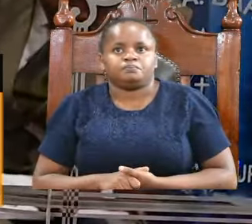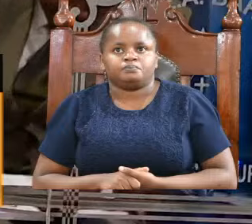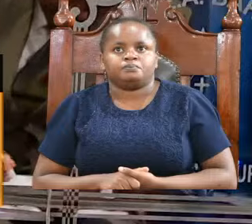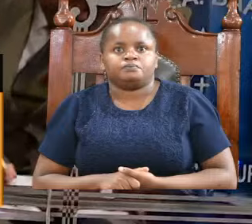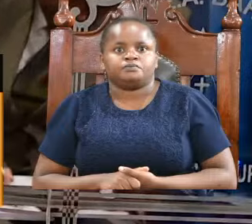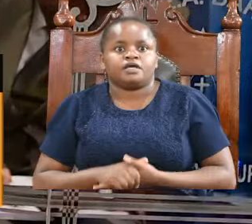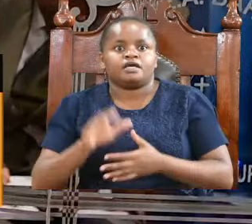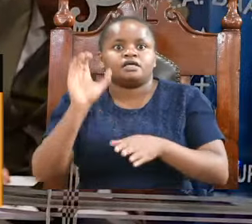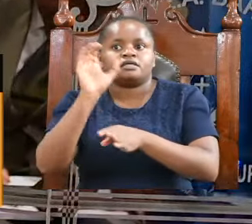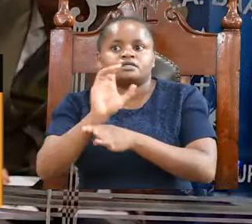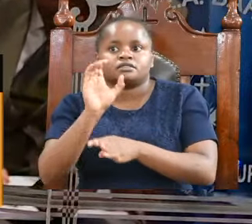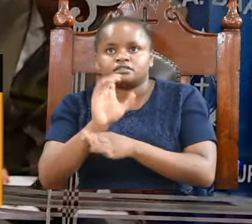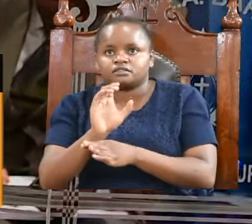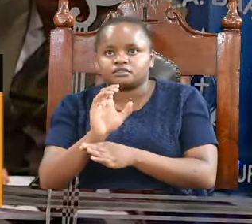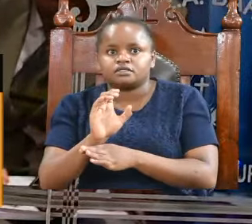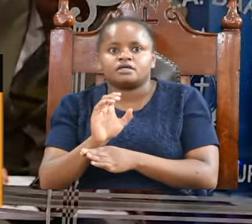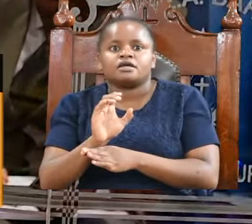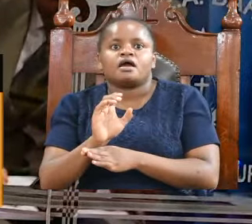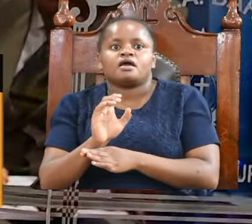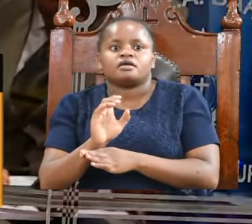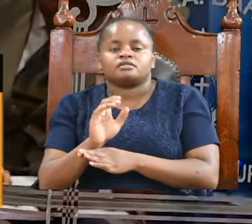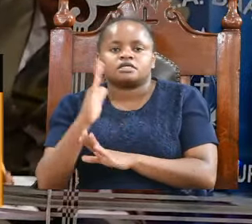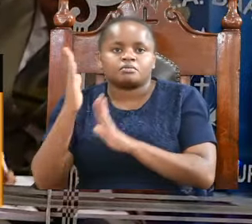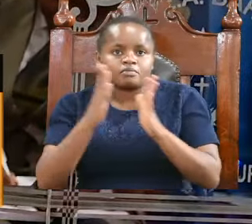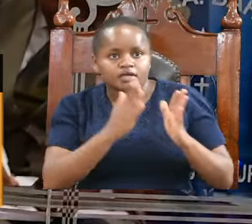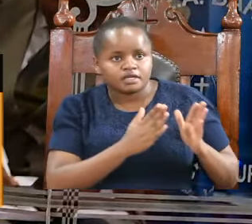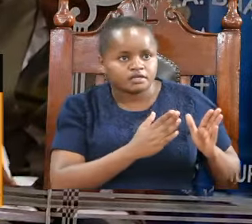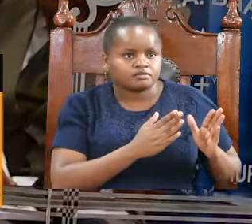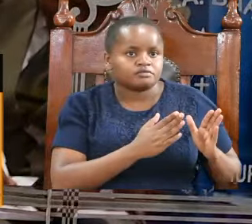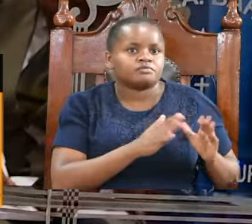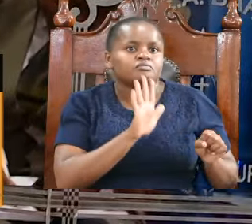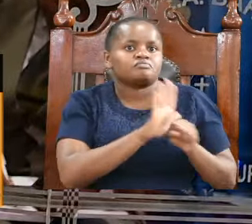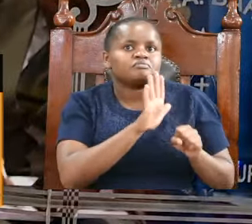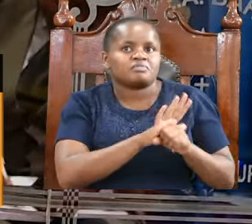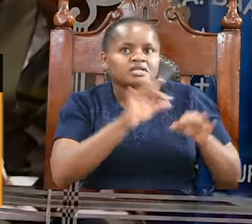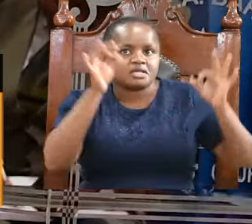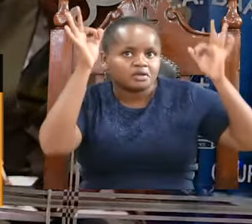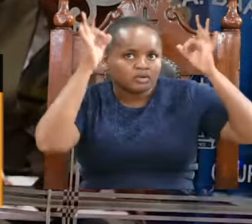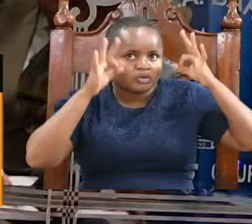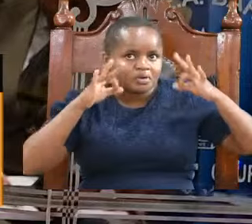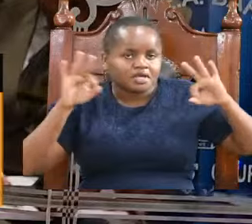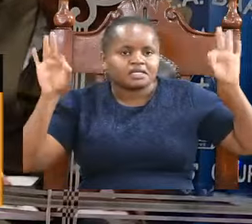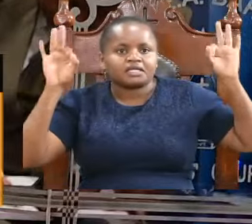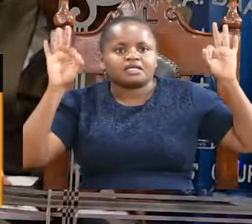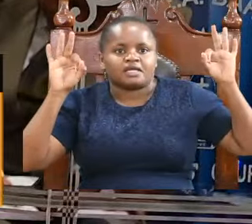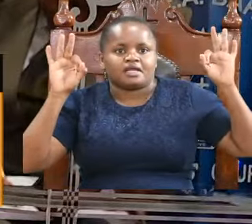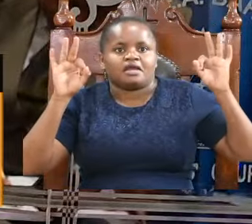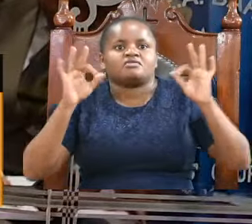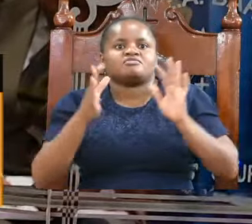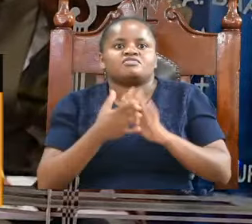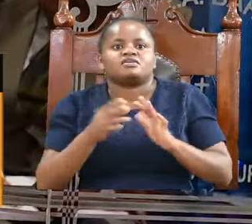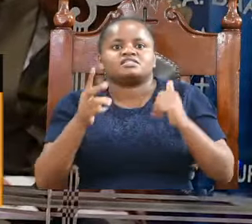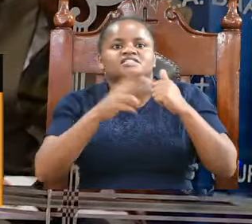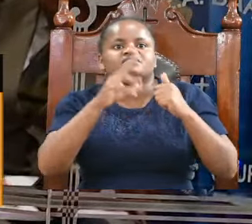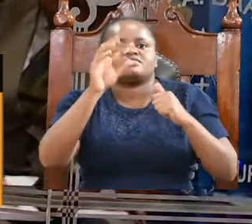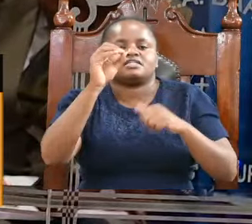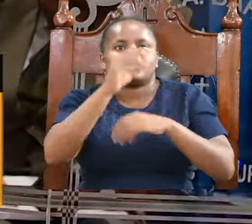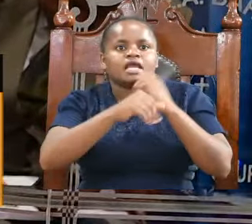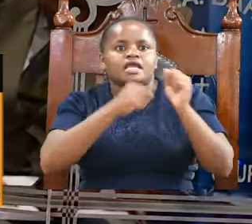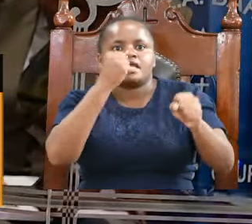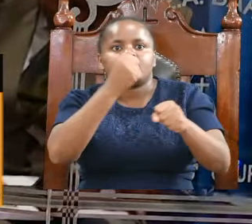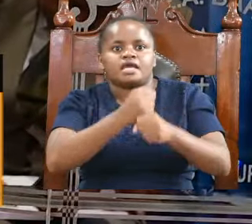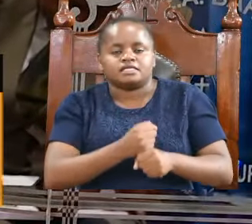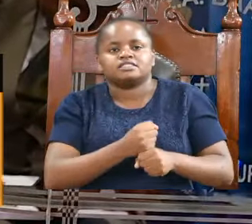The church is planning for mass weddings, which will be done during the 70 years anniversary. We are